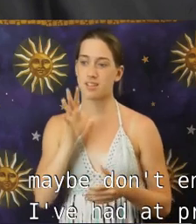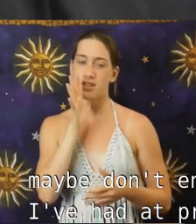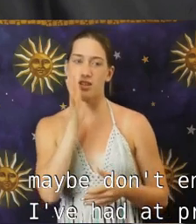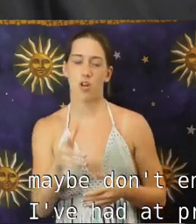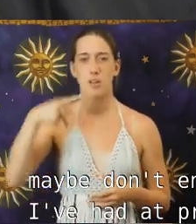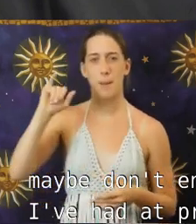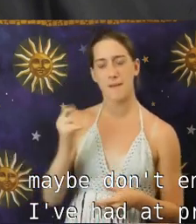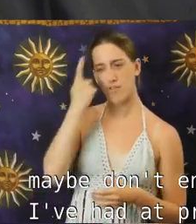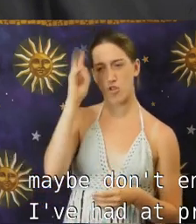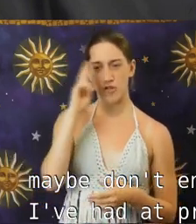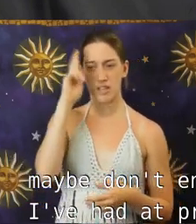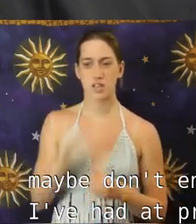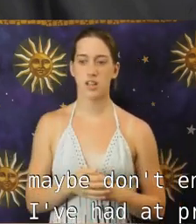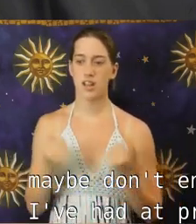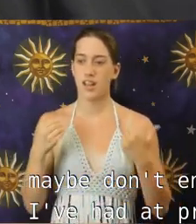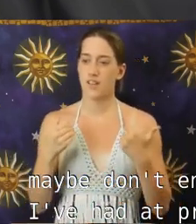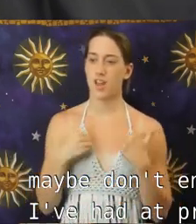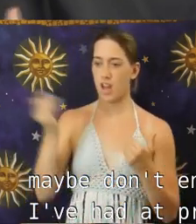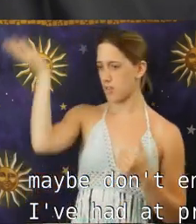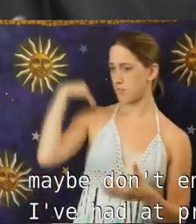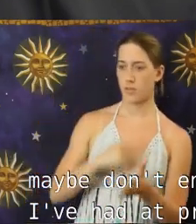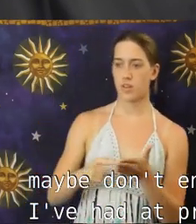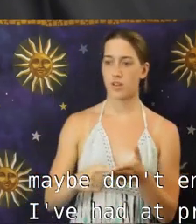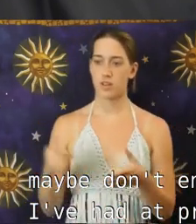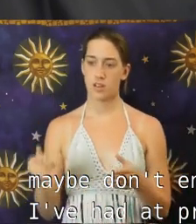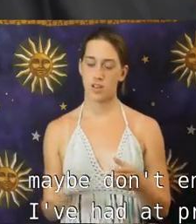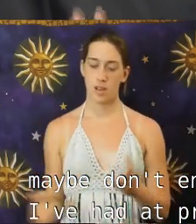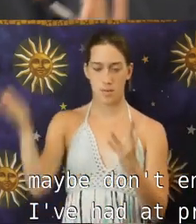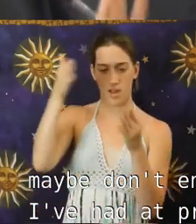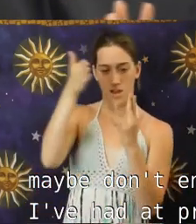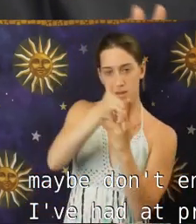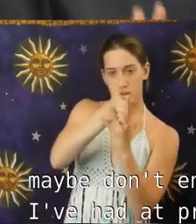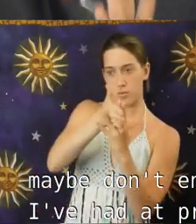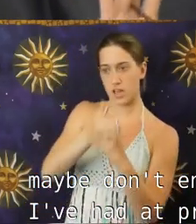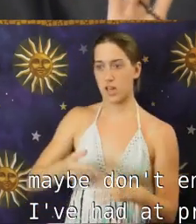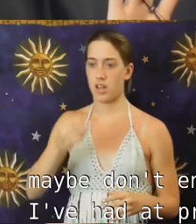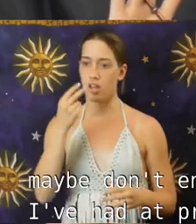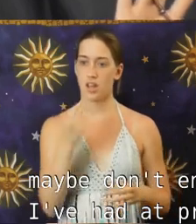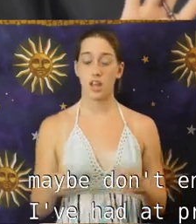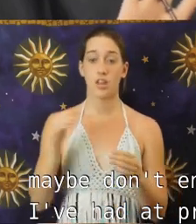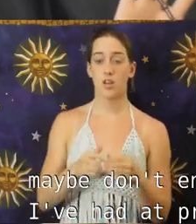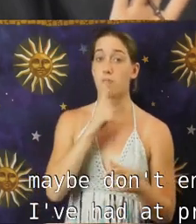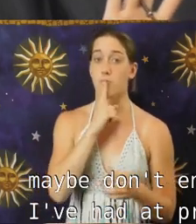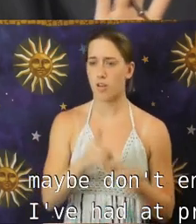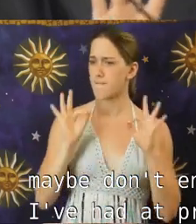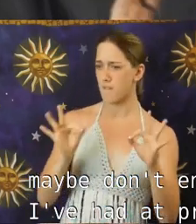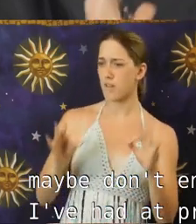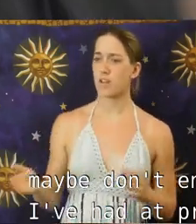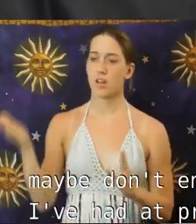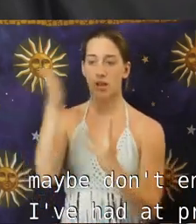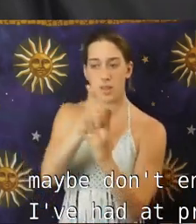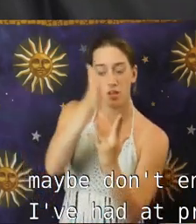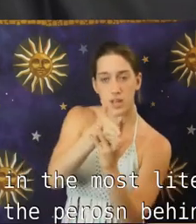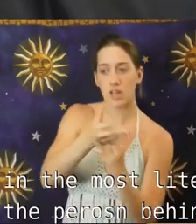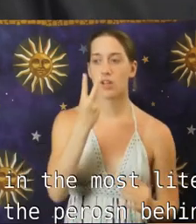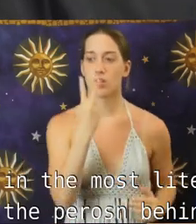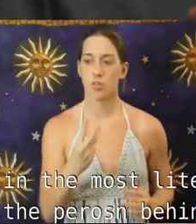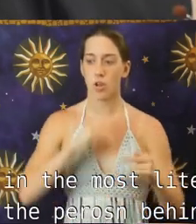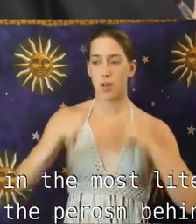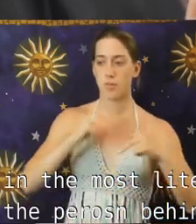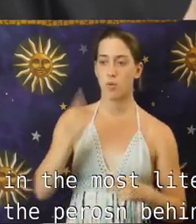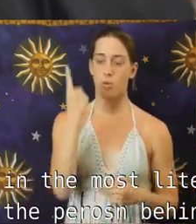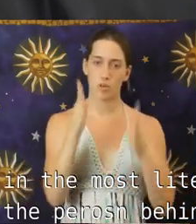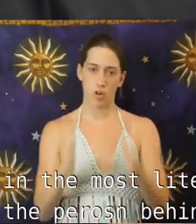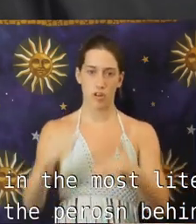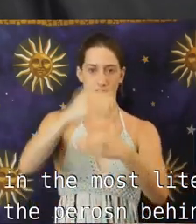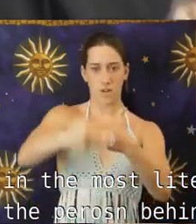enter the pit, because it's a pit for a reason. I've had, at previous shows, been sandwiched in the most